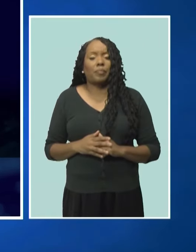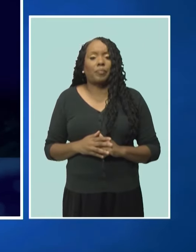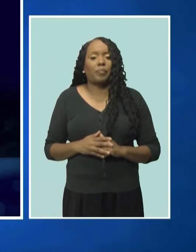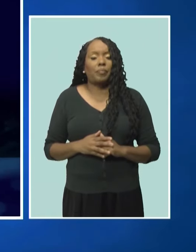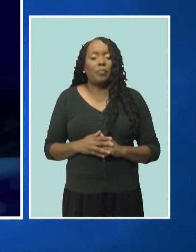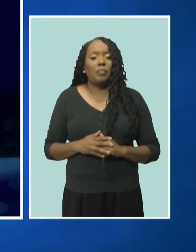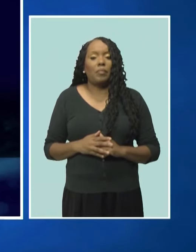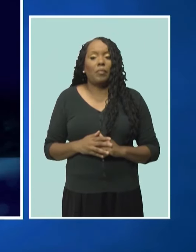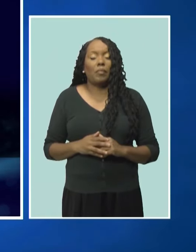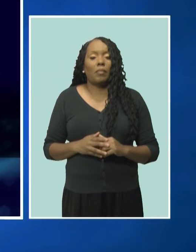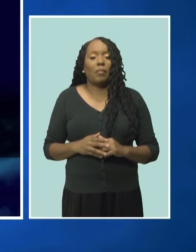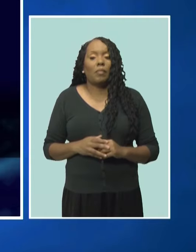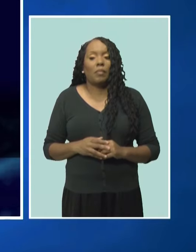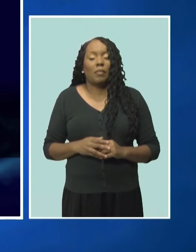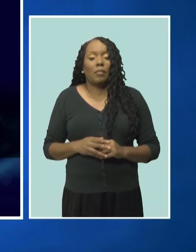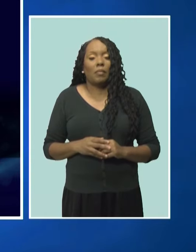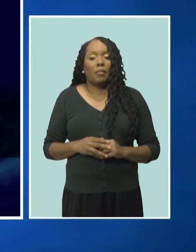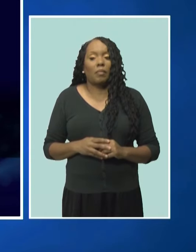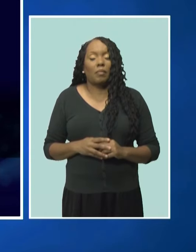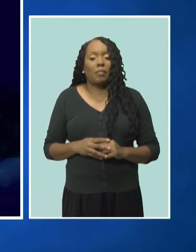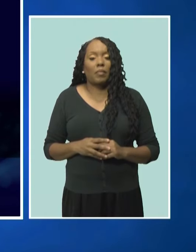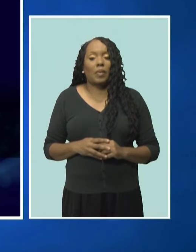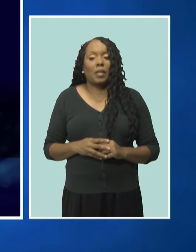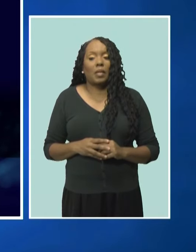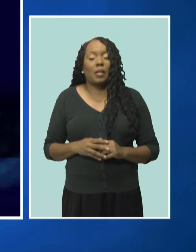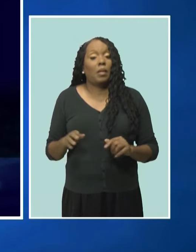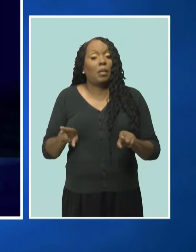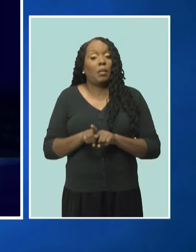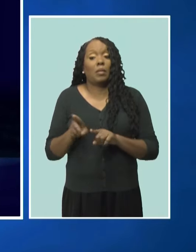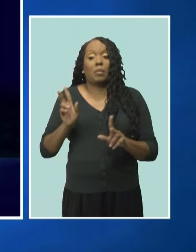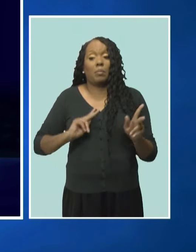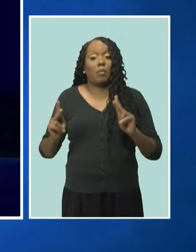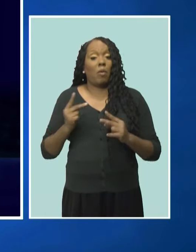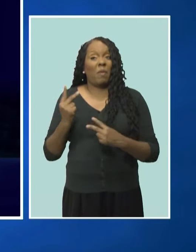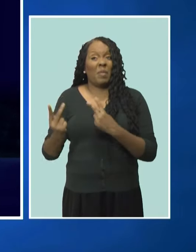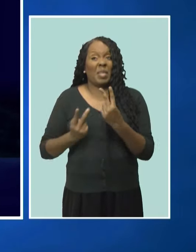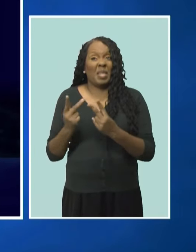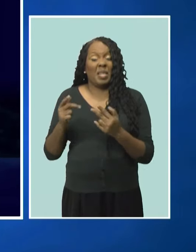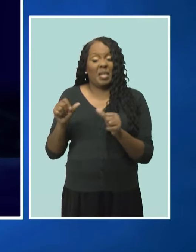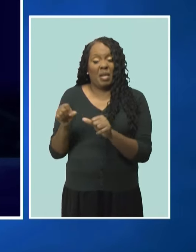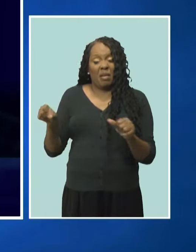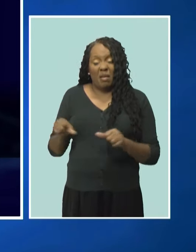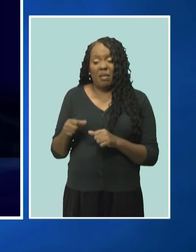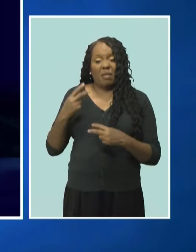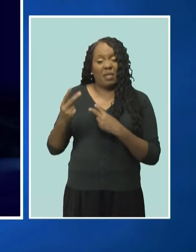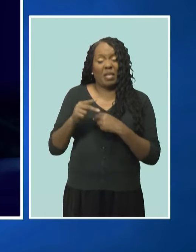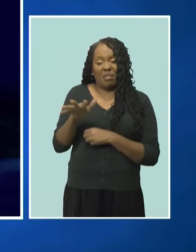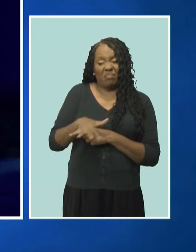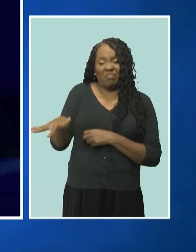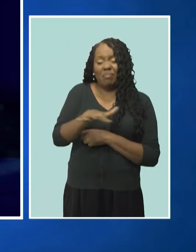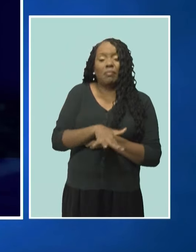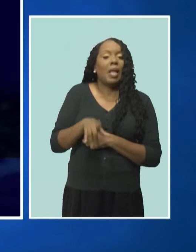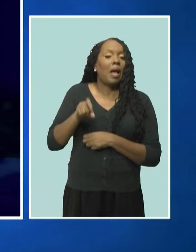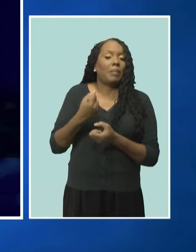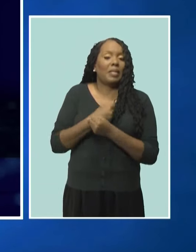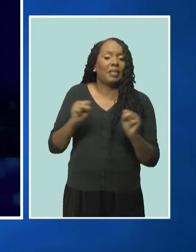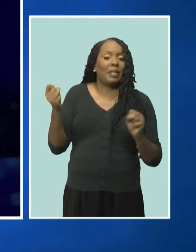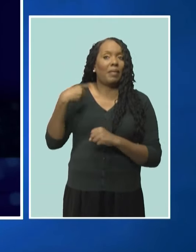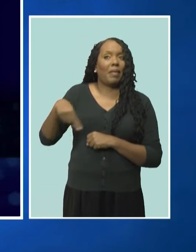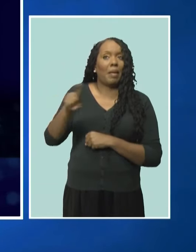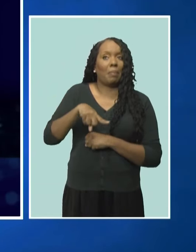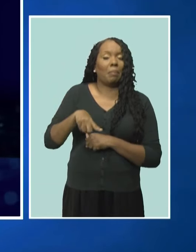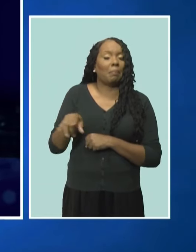persons who will, be visiting to do business with you. And a